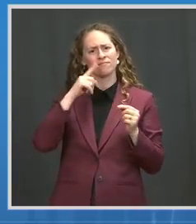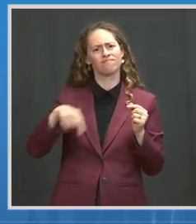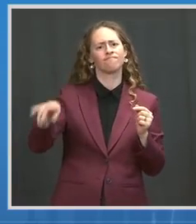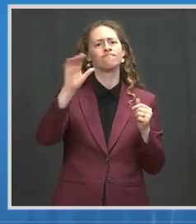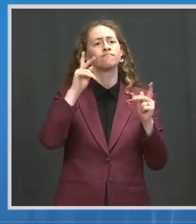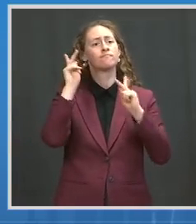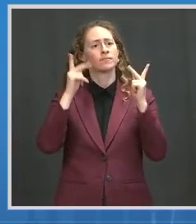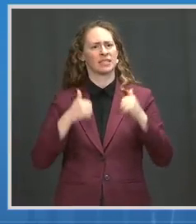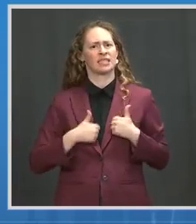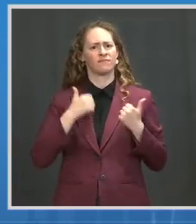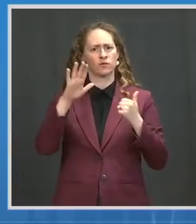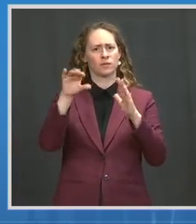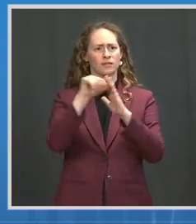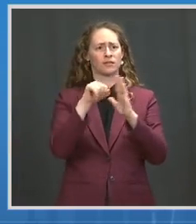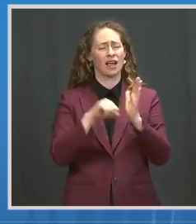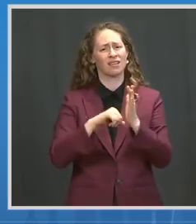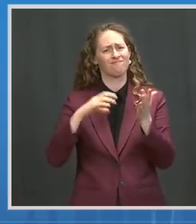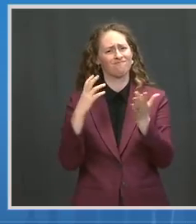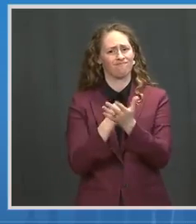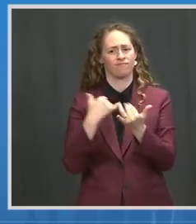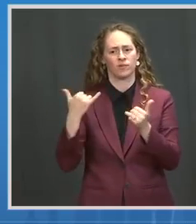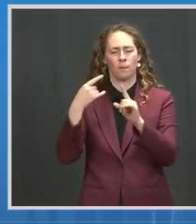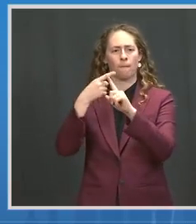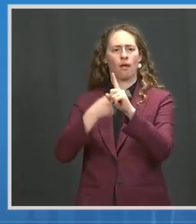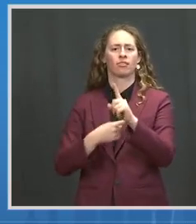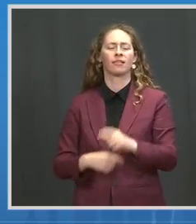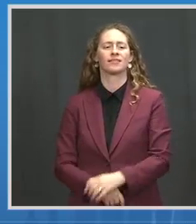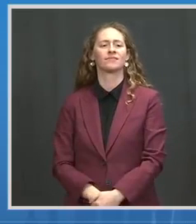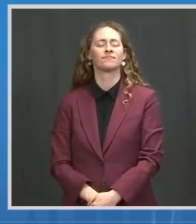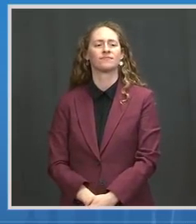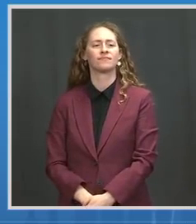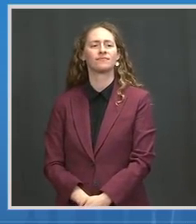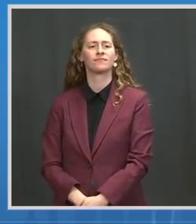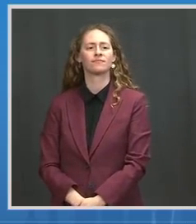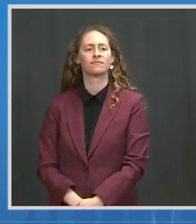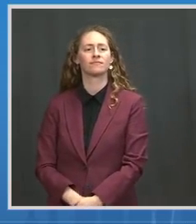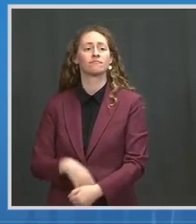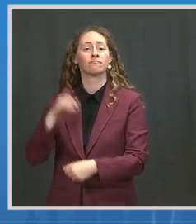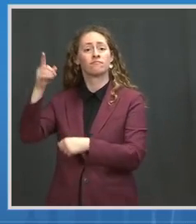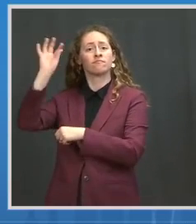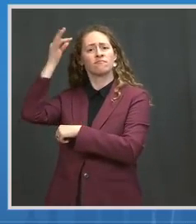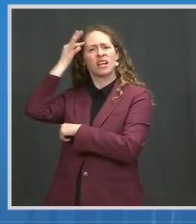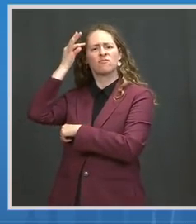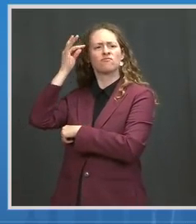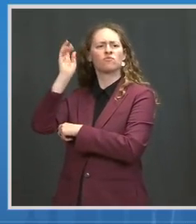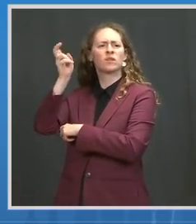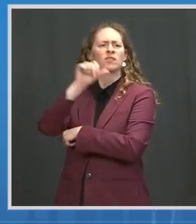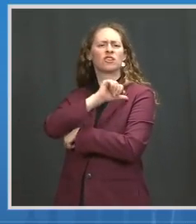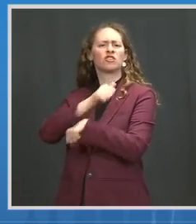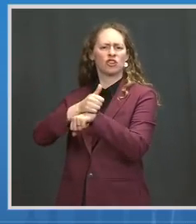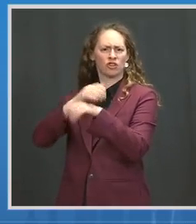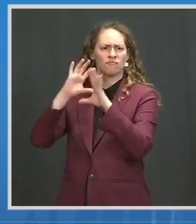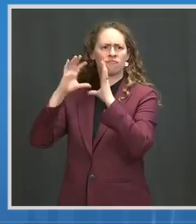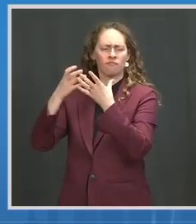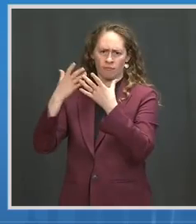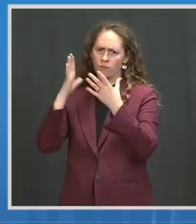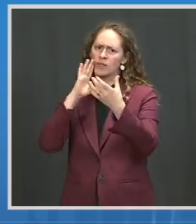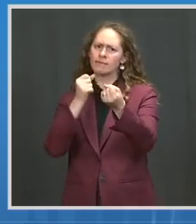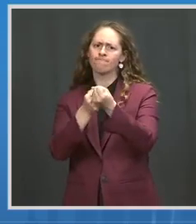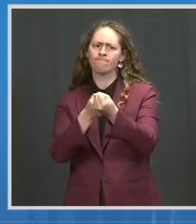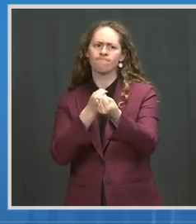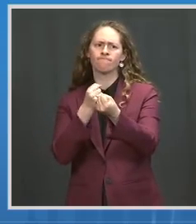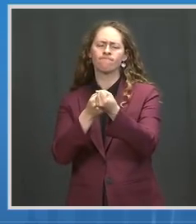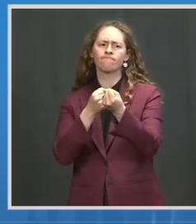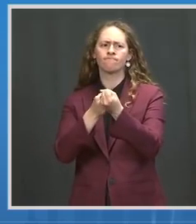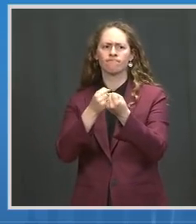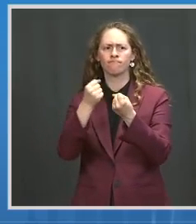of action. And the Federal Transportation Authority will support your transit agency's vaccination efforts by awarding grants